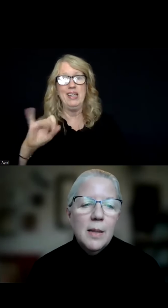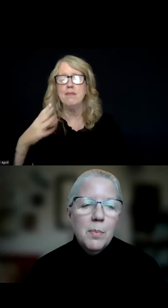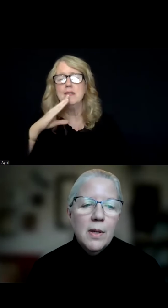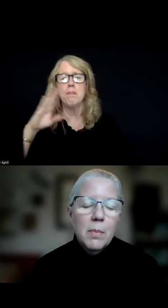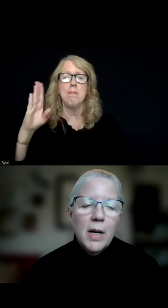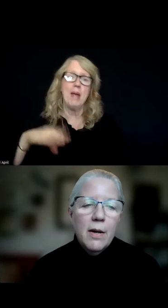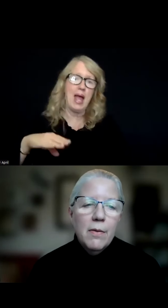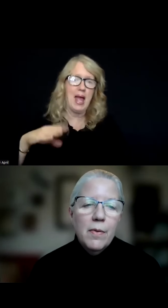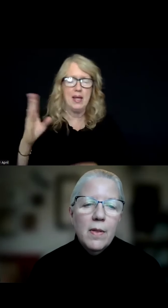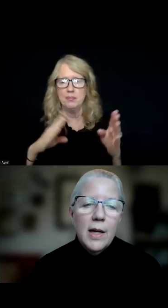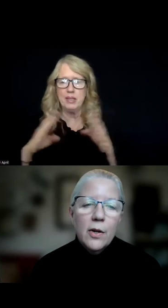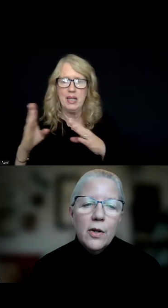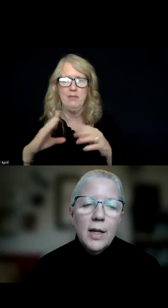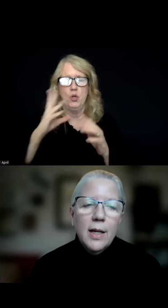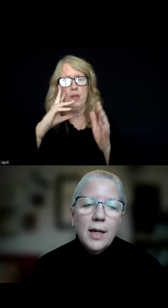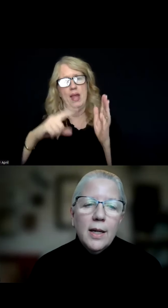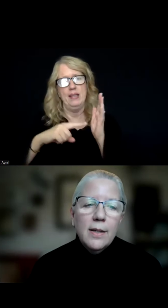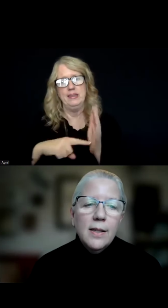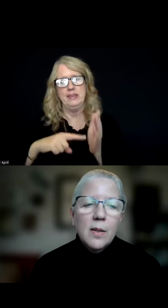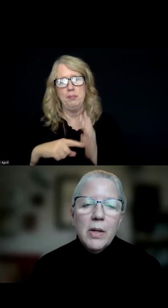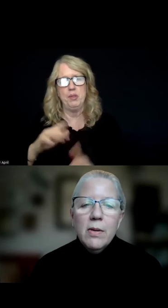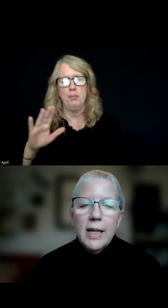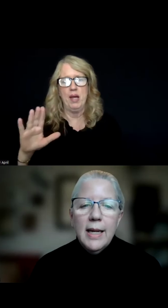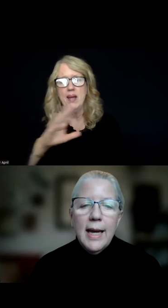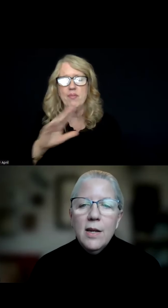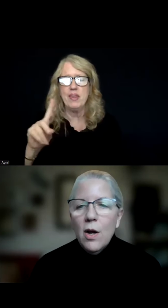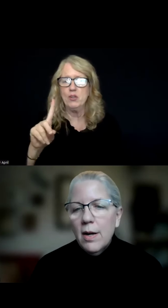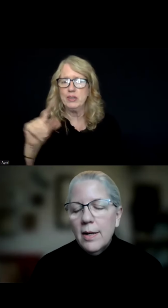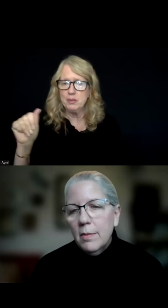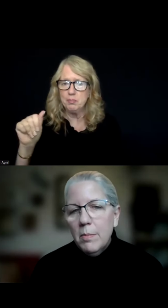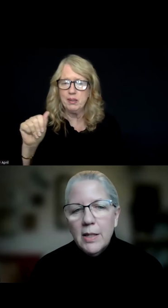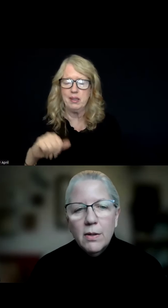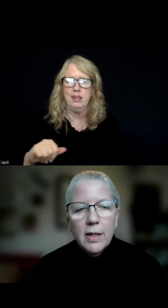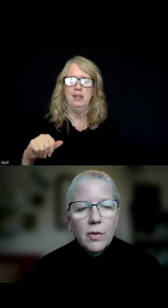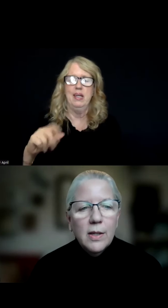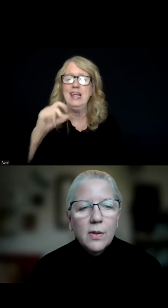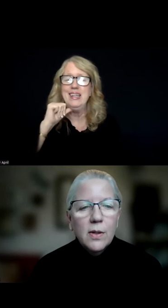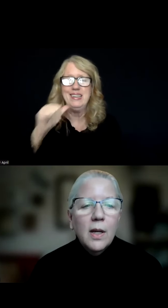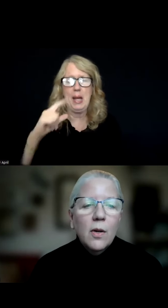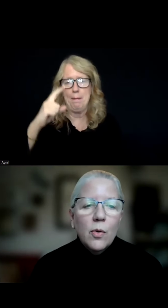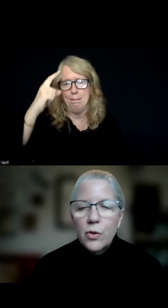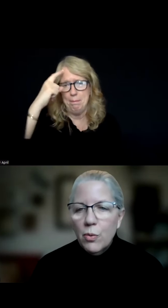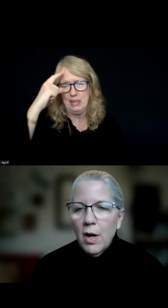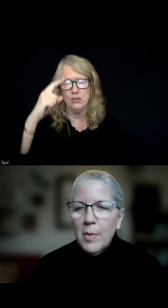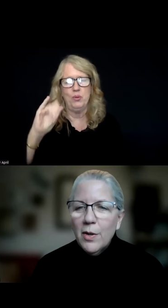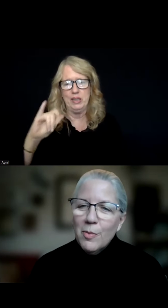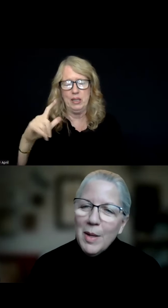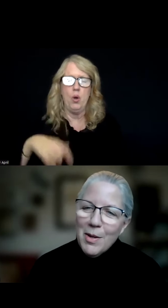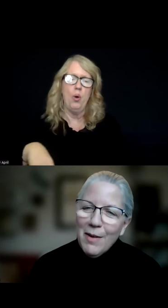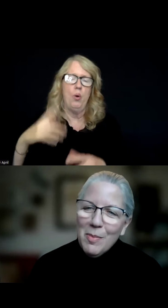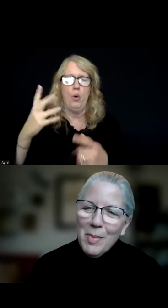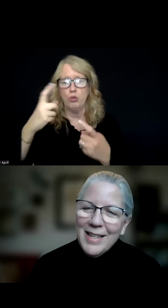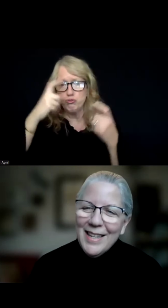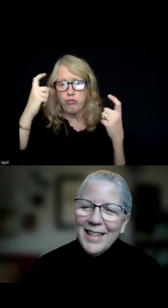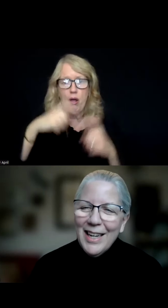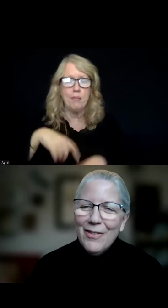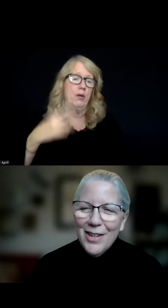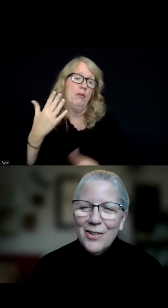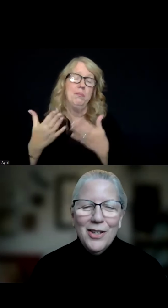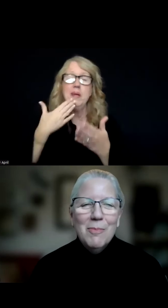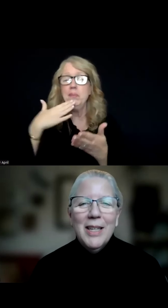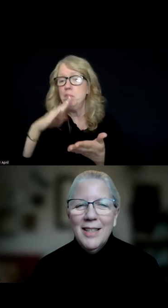it's a symptom of their disability and not mental illness or trauma, or maybe they're having a bad day